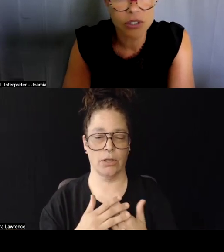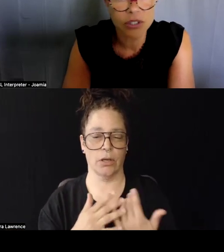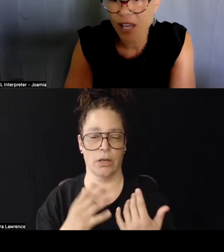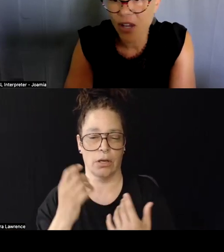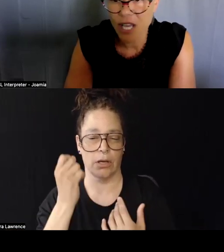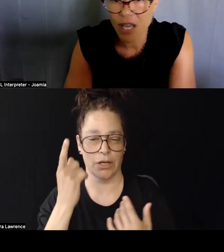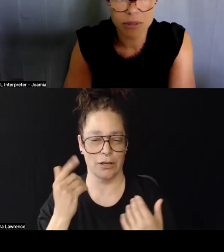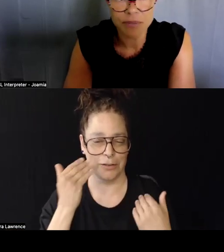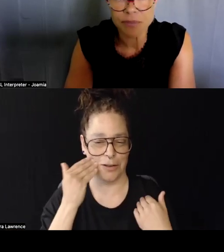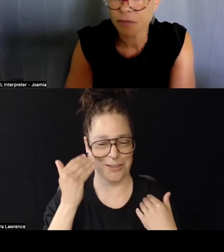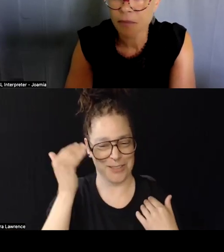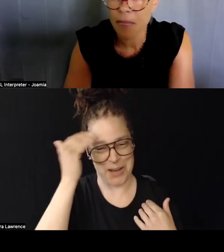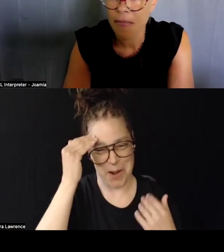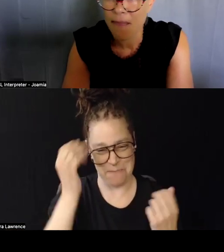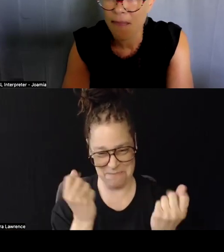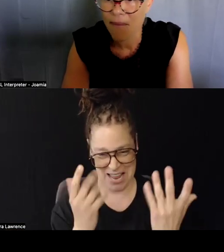So your Lego table.